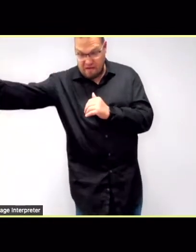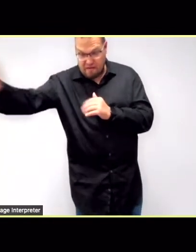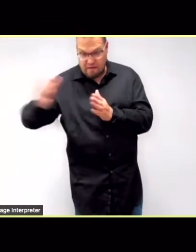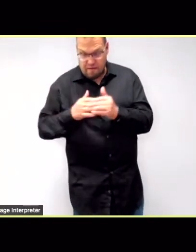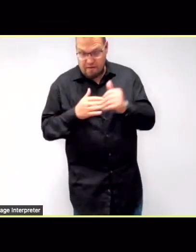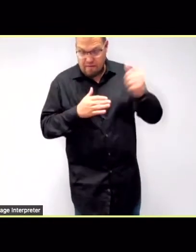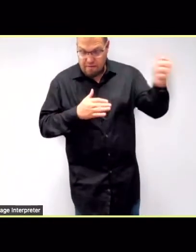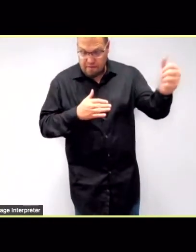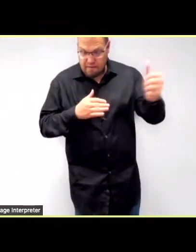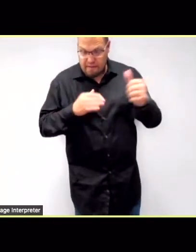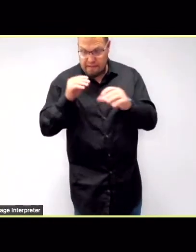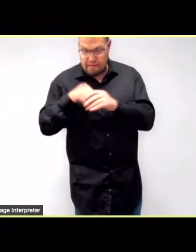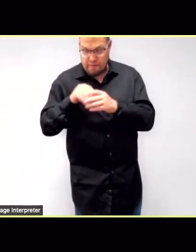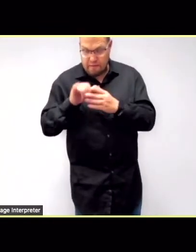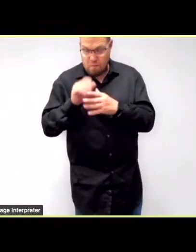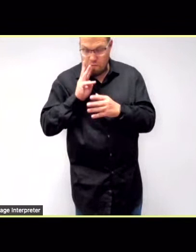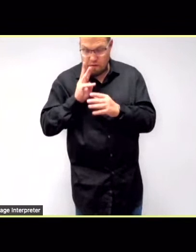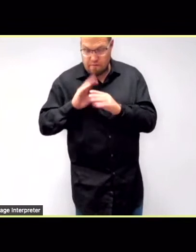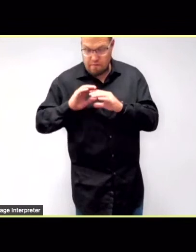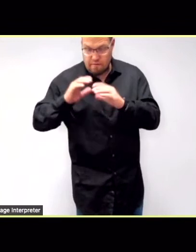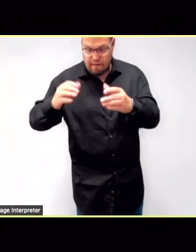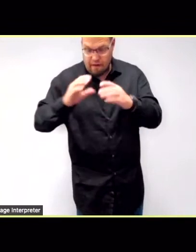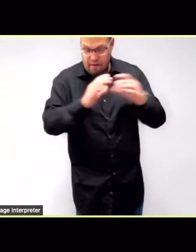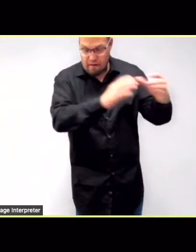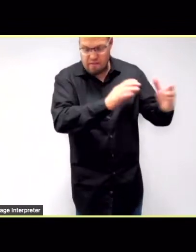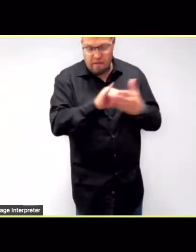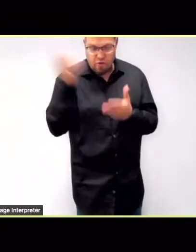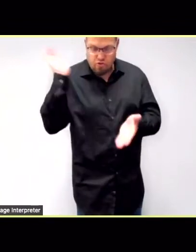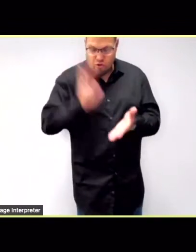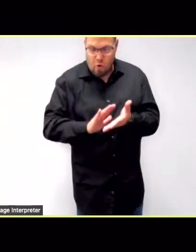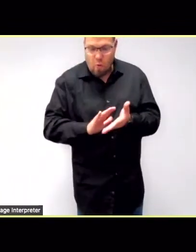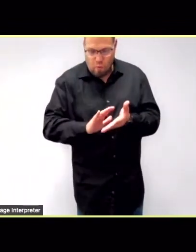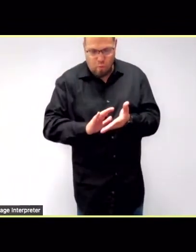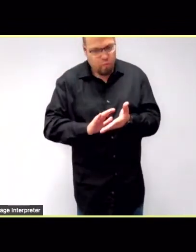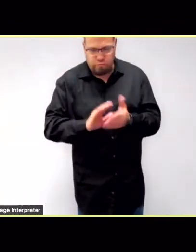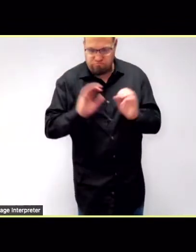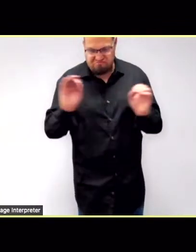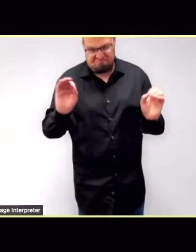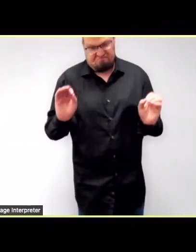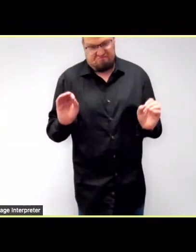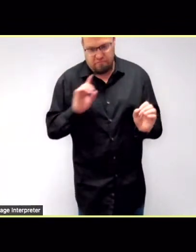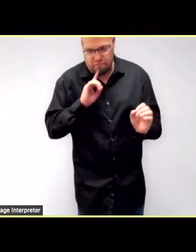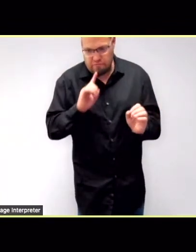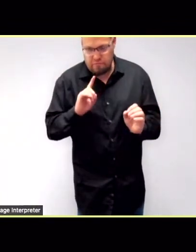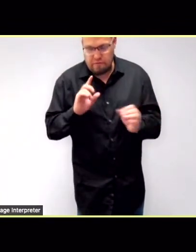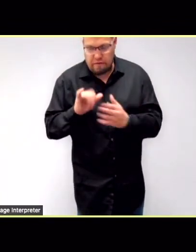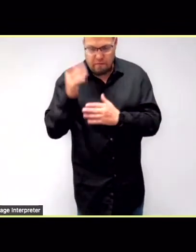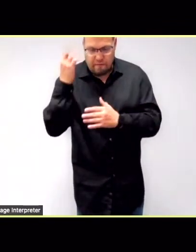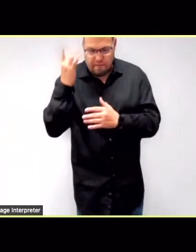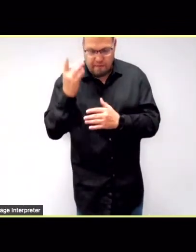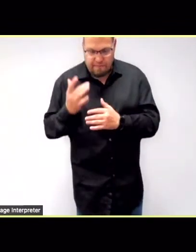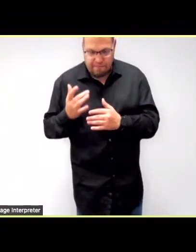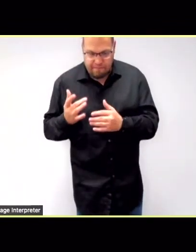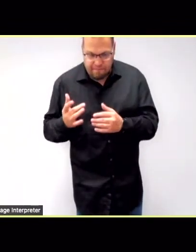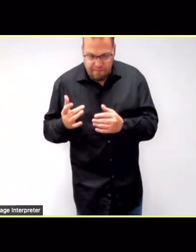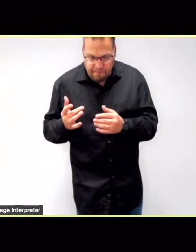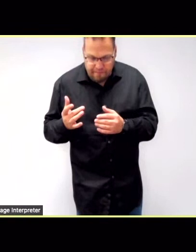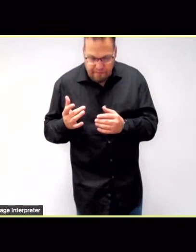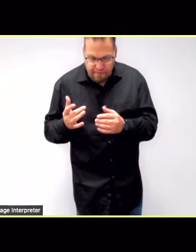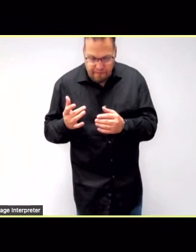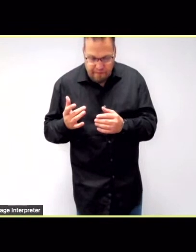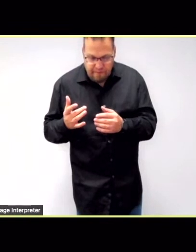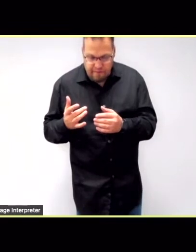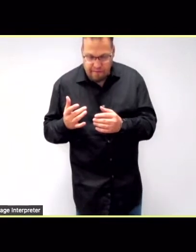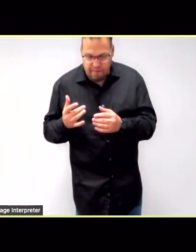resource, such as a water supply, are very low, if at all. And so that's the reason why DEQ agreed to move towards